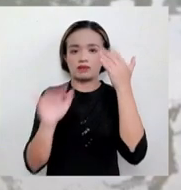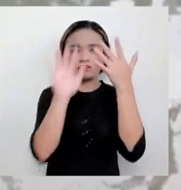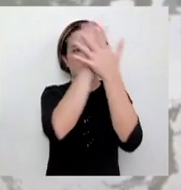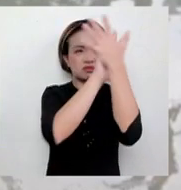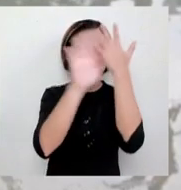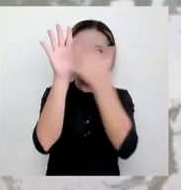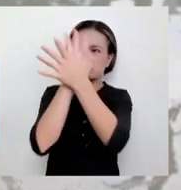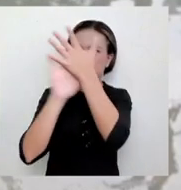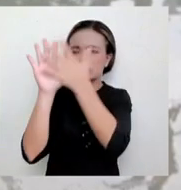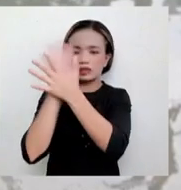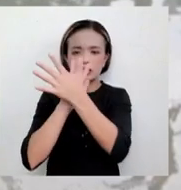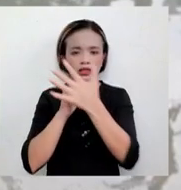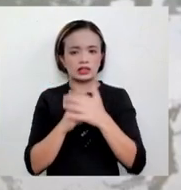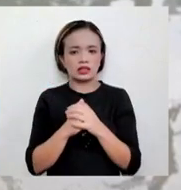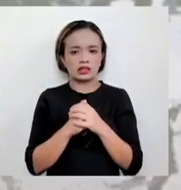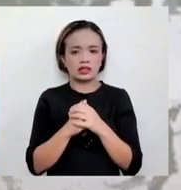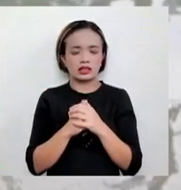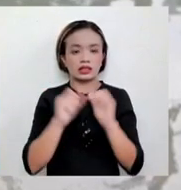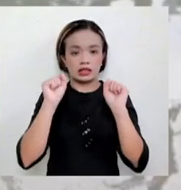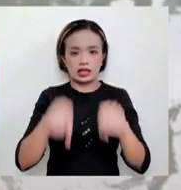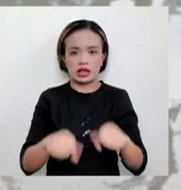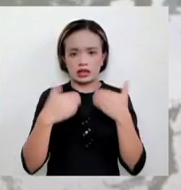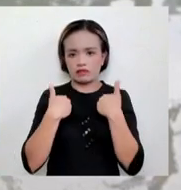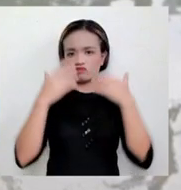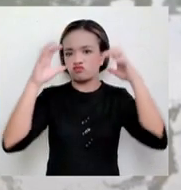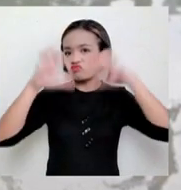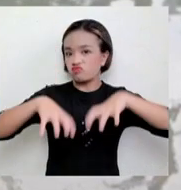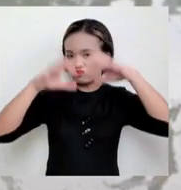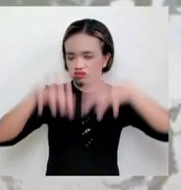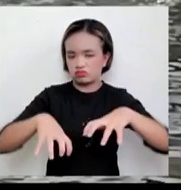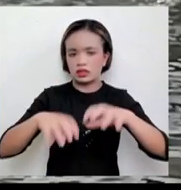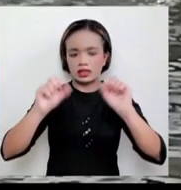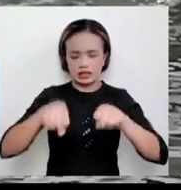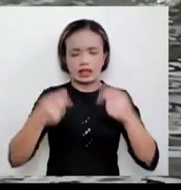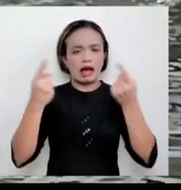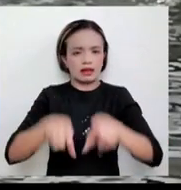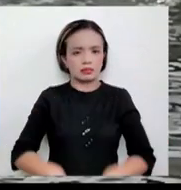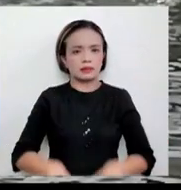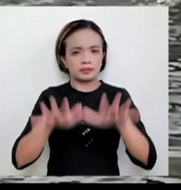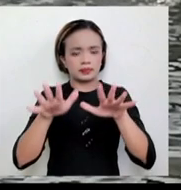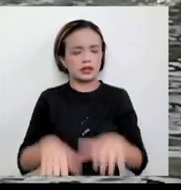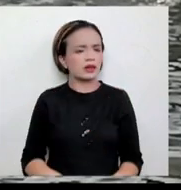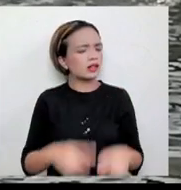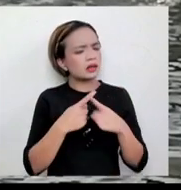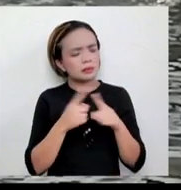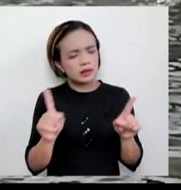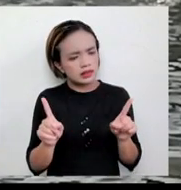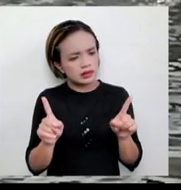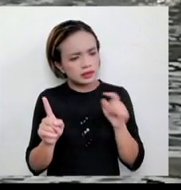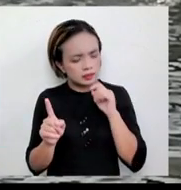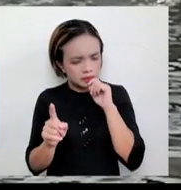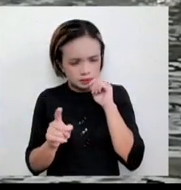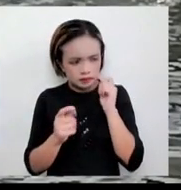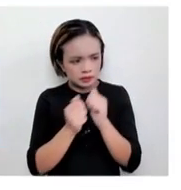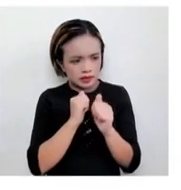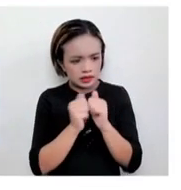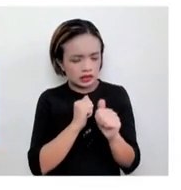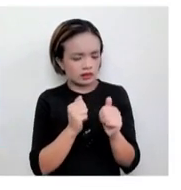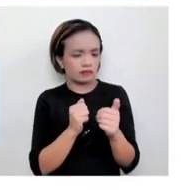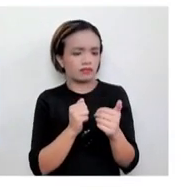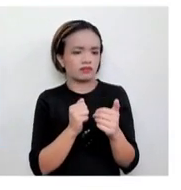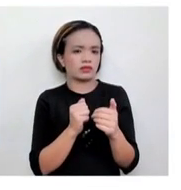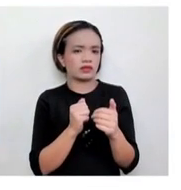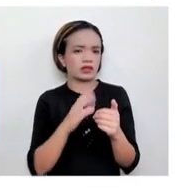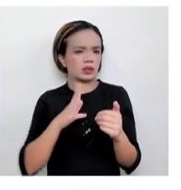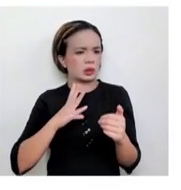that may cause heavy rains that may bring flooding. Carmina. All right, but Dennis, is this dampening the Christmas spirit of